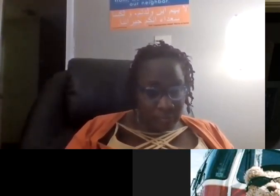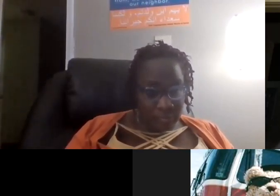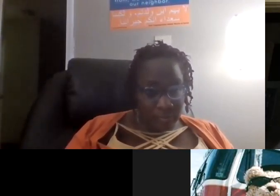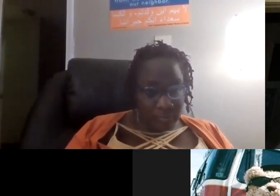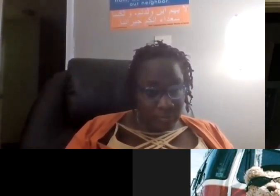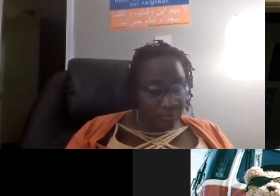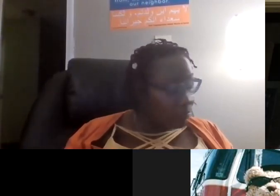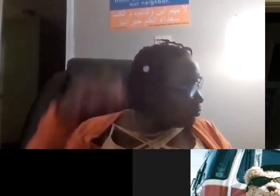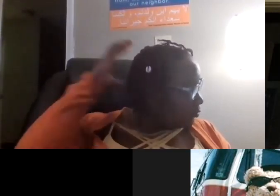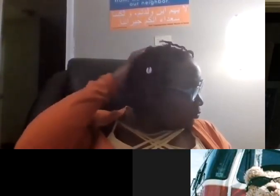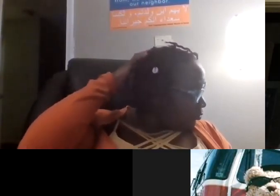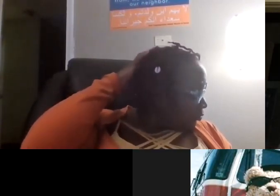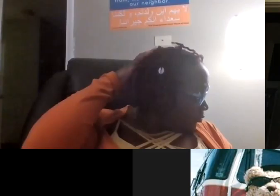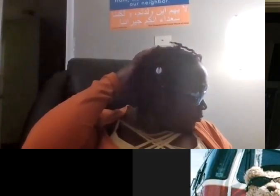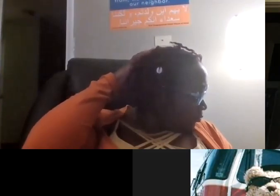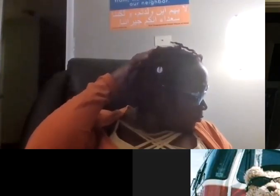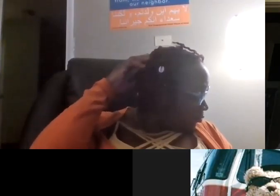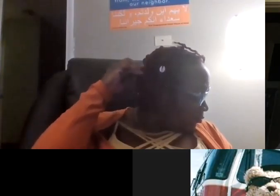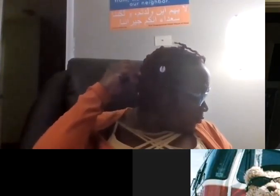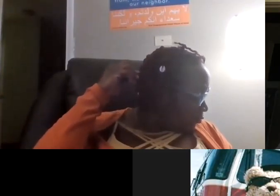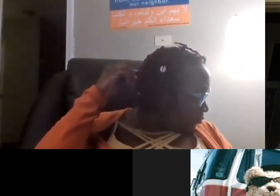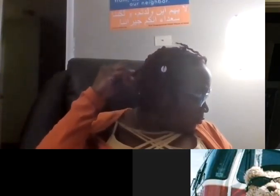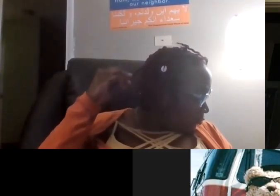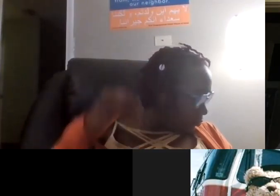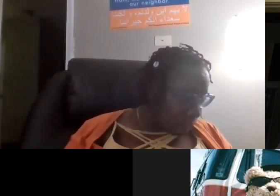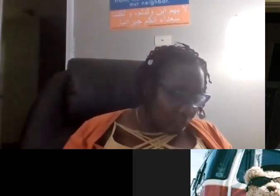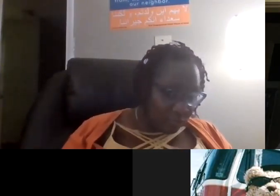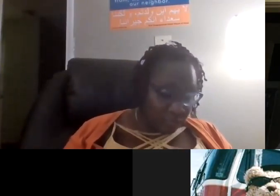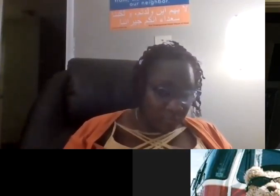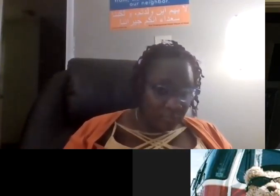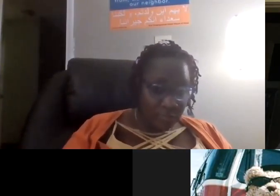I'm trying to think. I feel like there was something else I'm supposed to bring up to the group tonight, but I